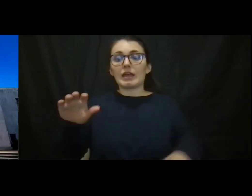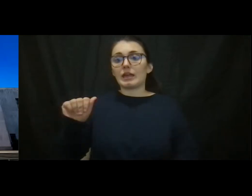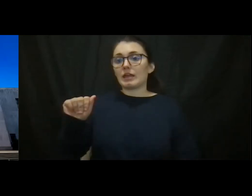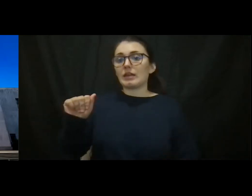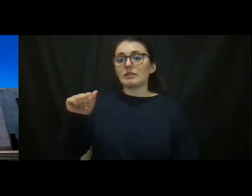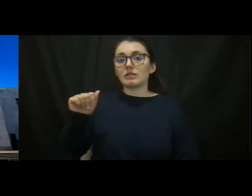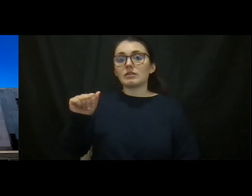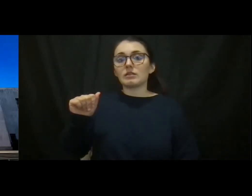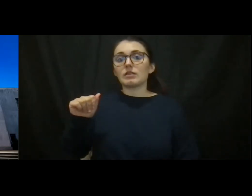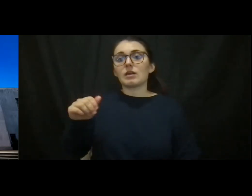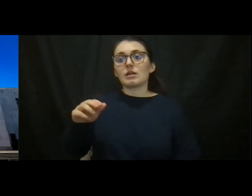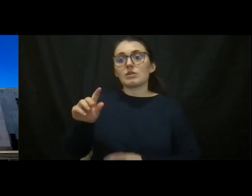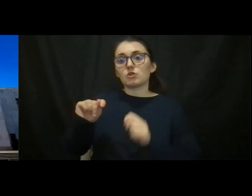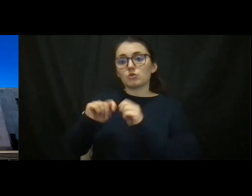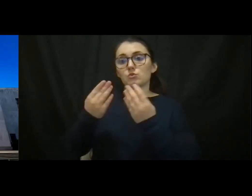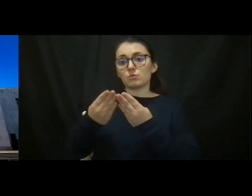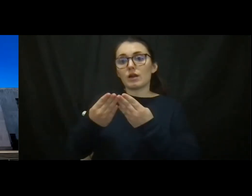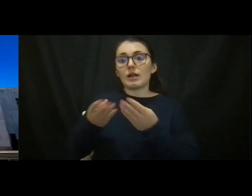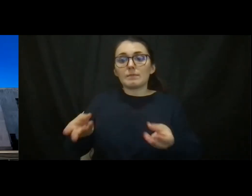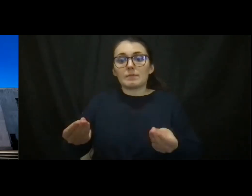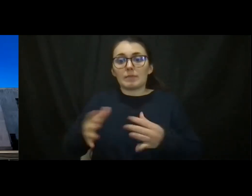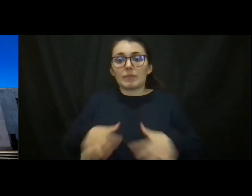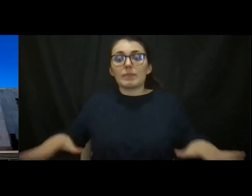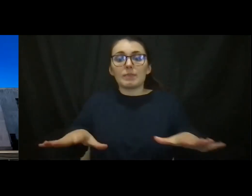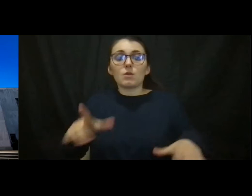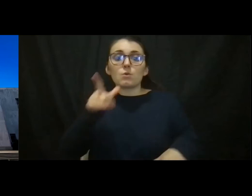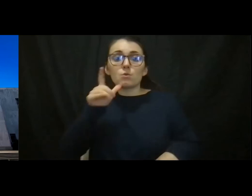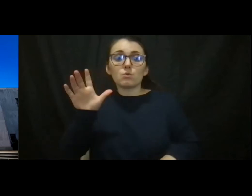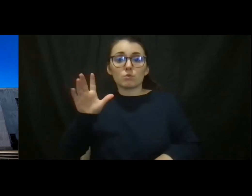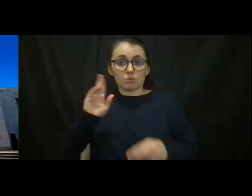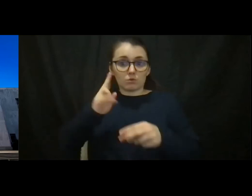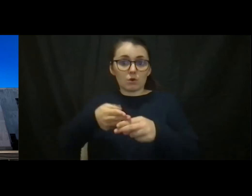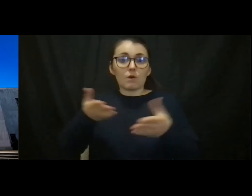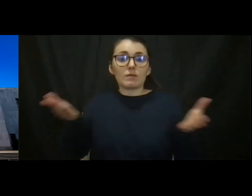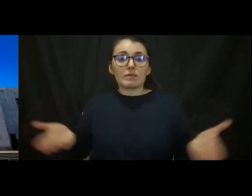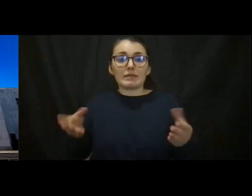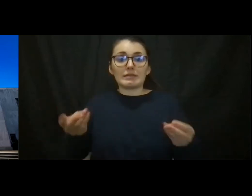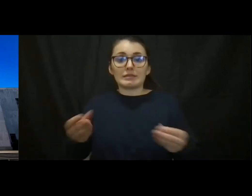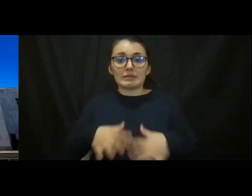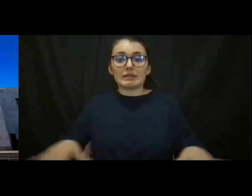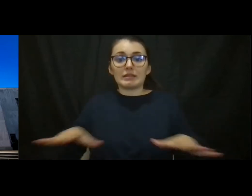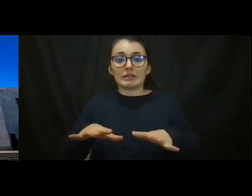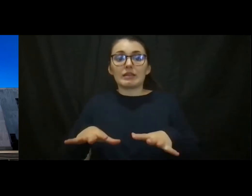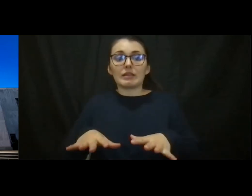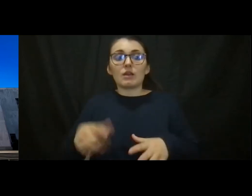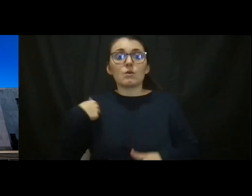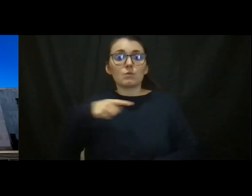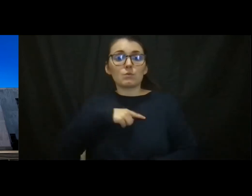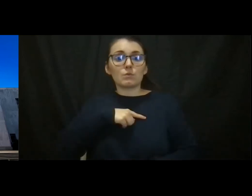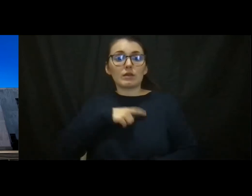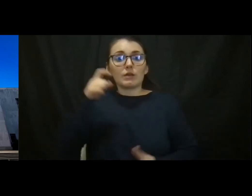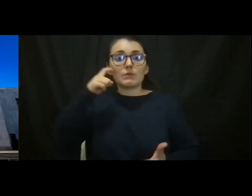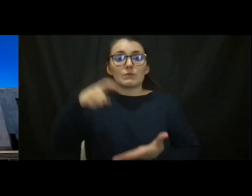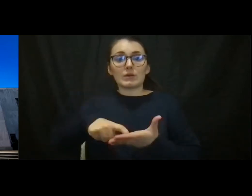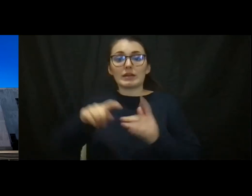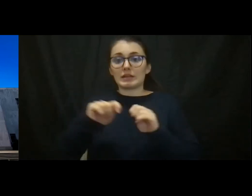and bands who call Oregon their ancestral territory. We honor the continued sovereignty of the 9 federally recognized tribes here in